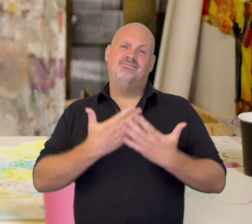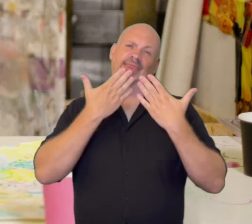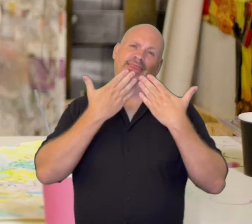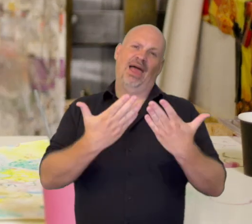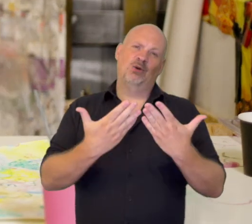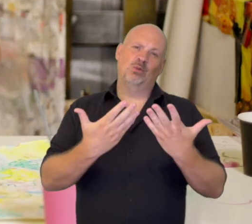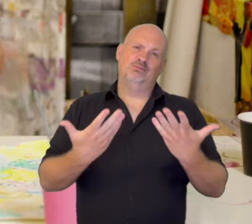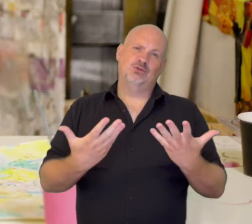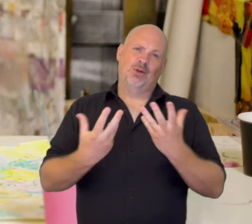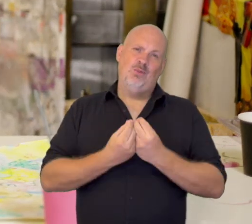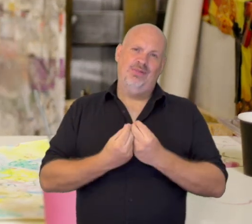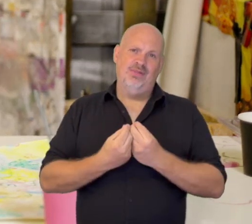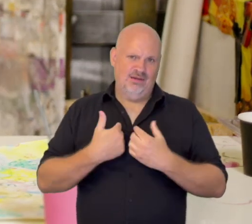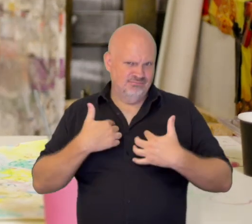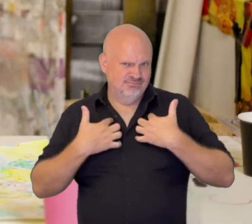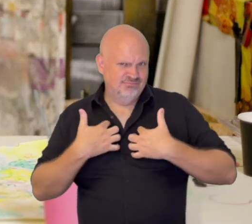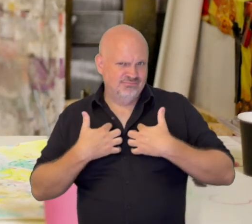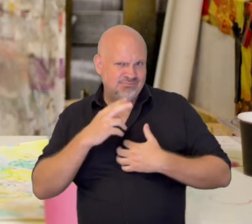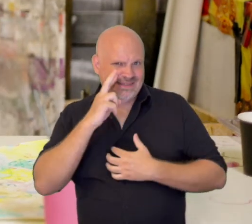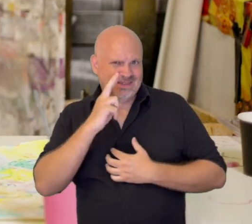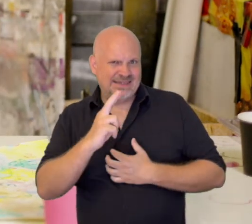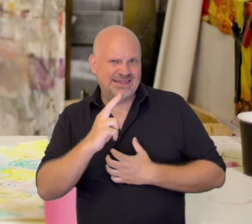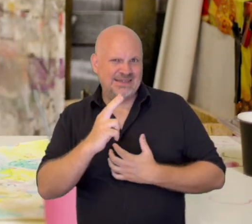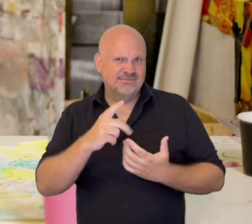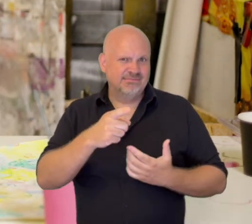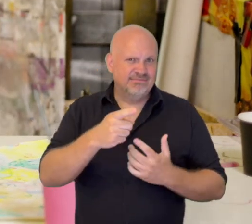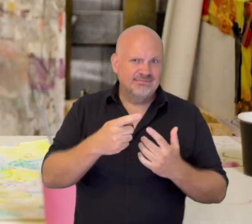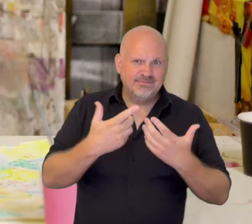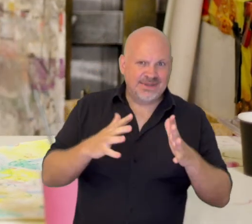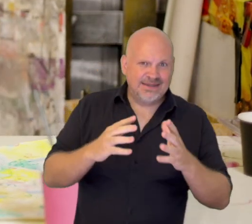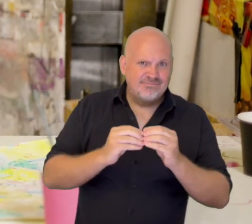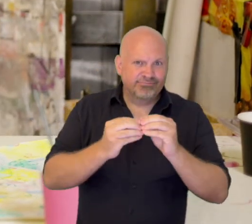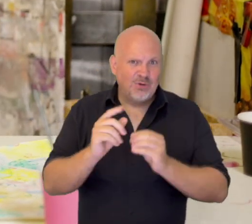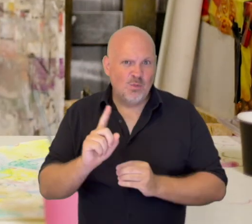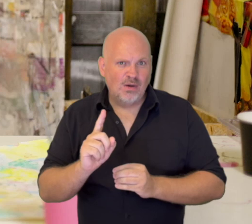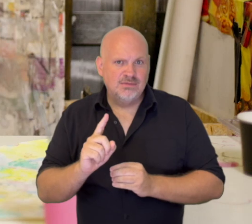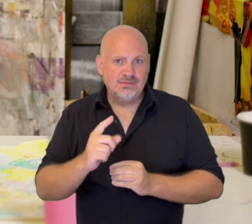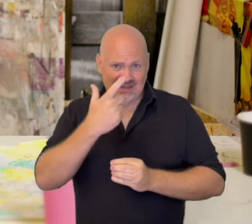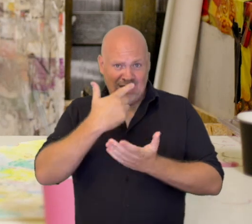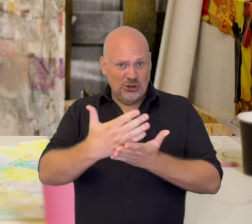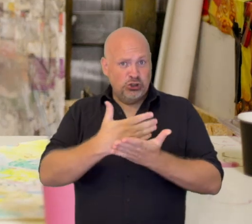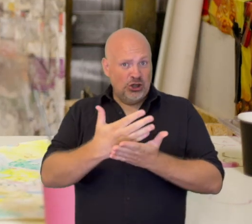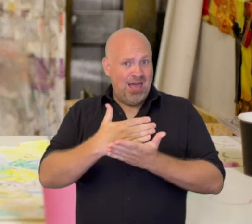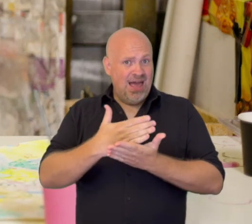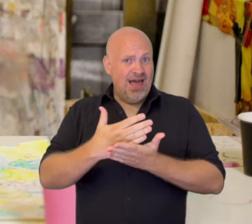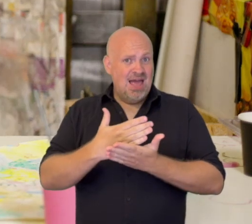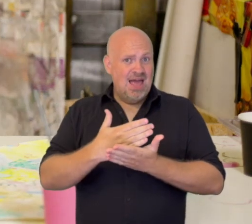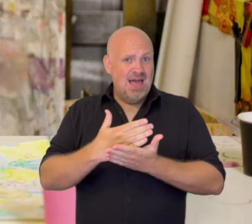me today. I'd be really interested to see what outcomes may have been produced, and you can share